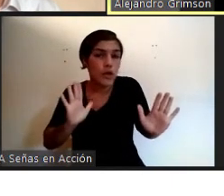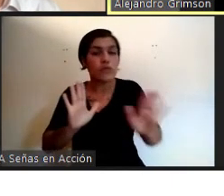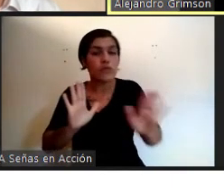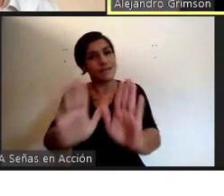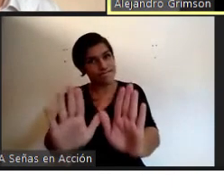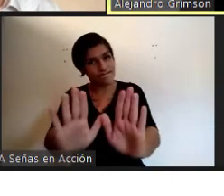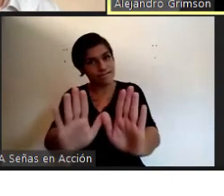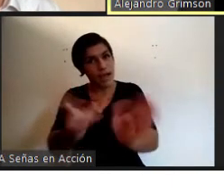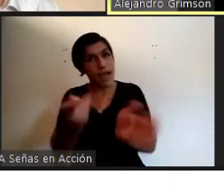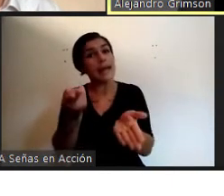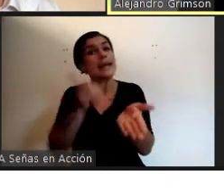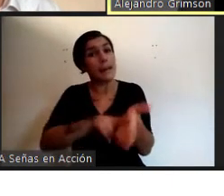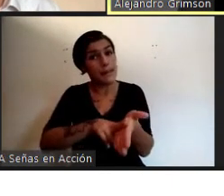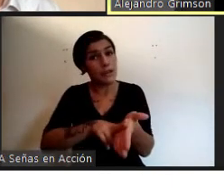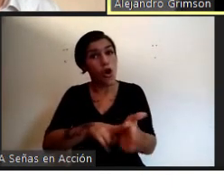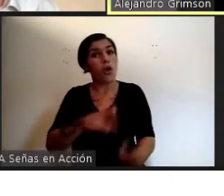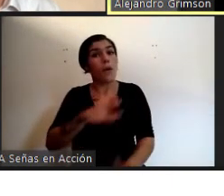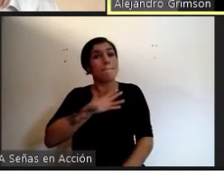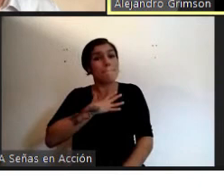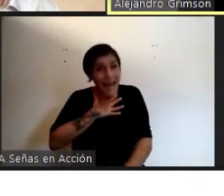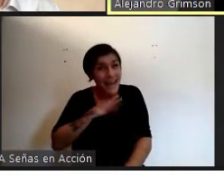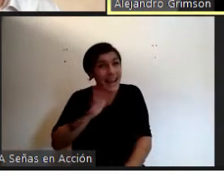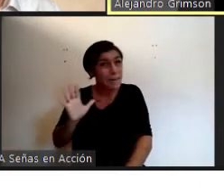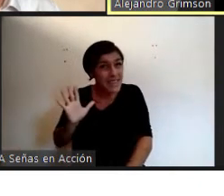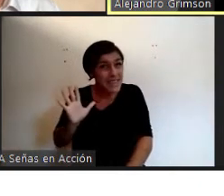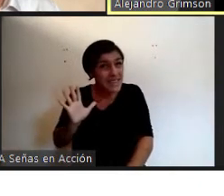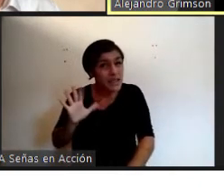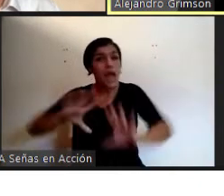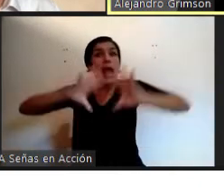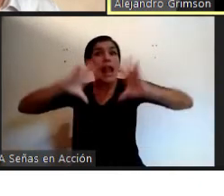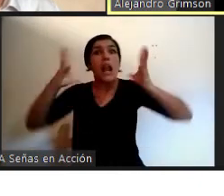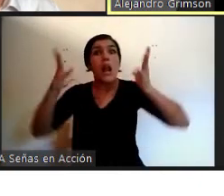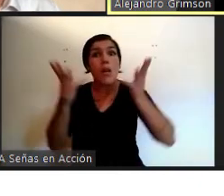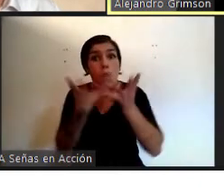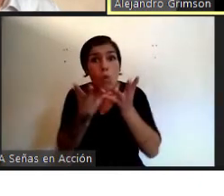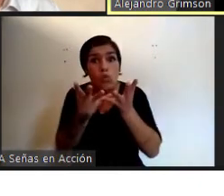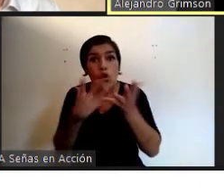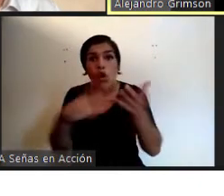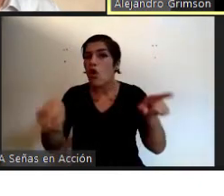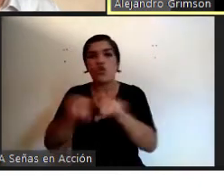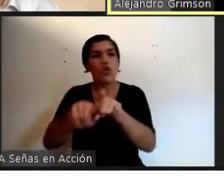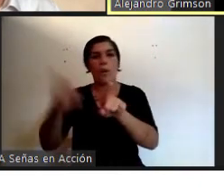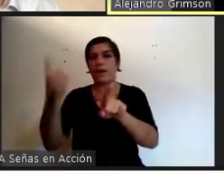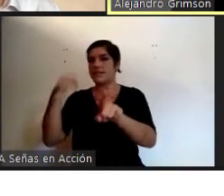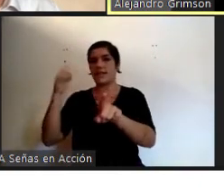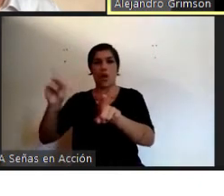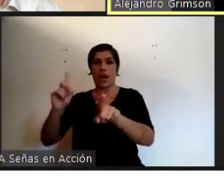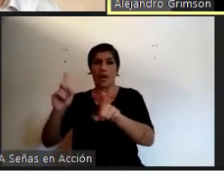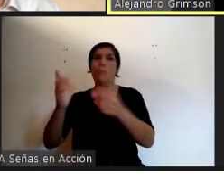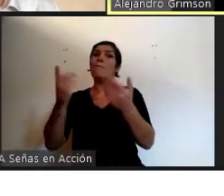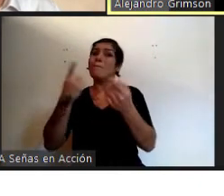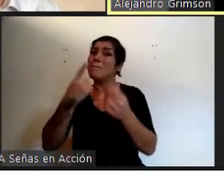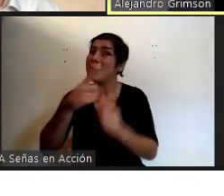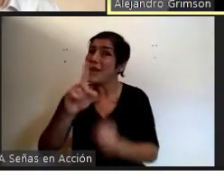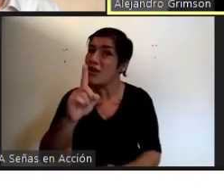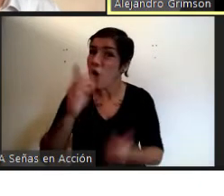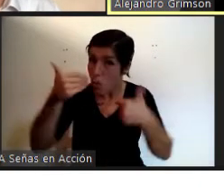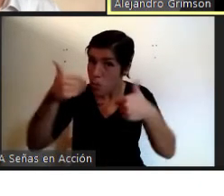I go back to the same point. I think the world won't be the same old one. It could be worse,